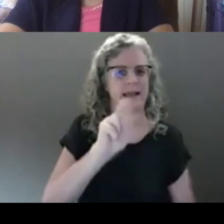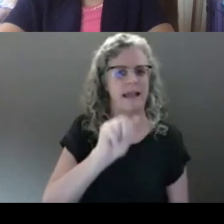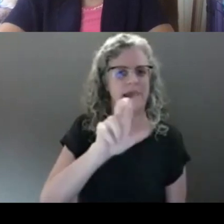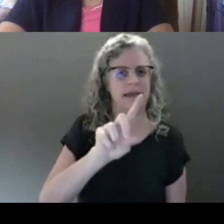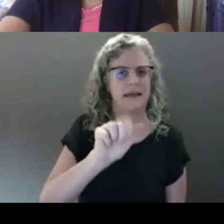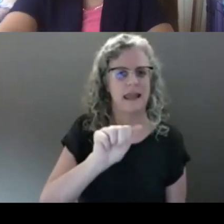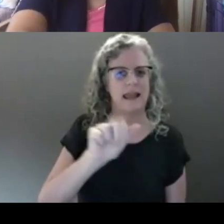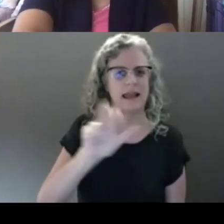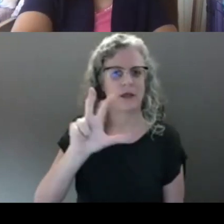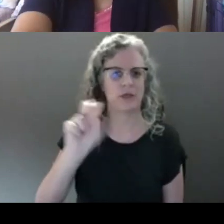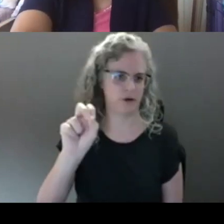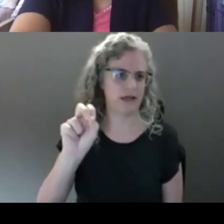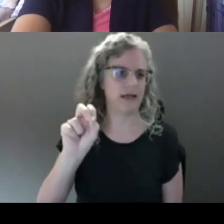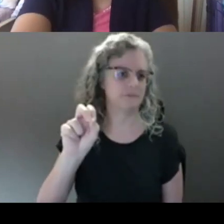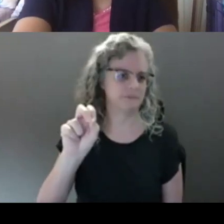social media.